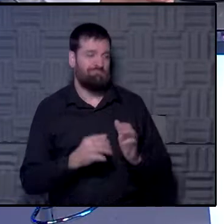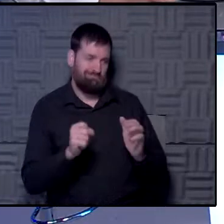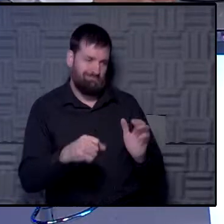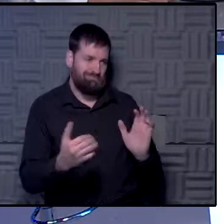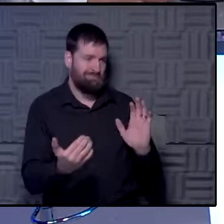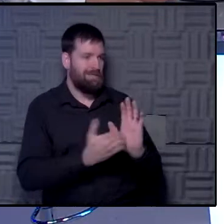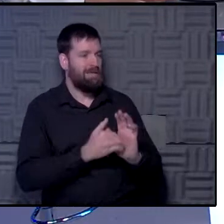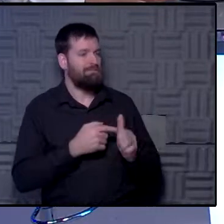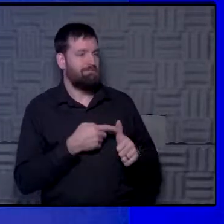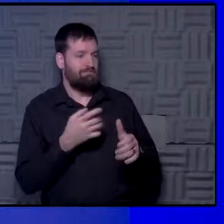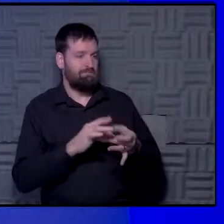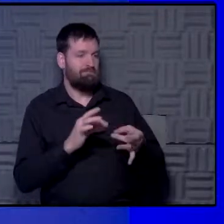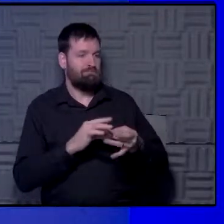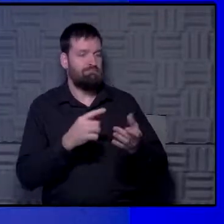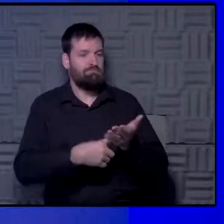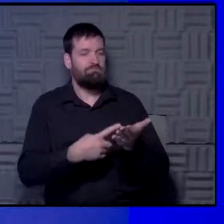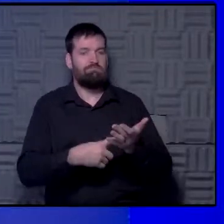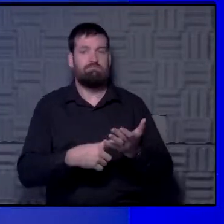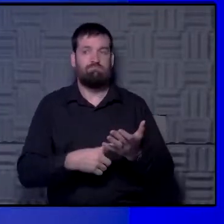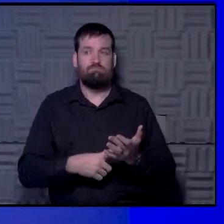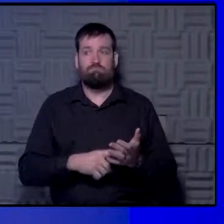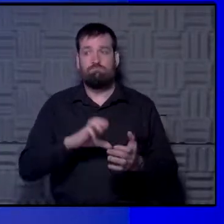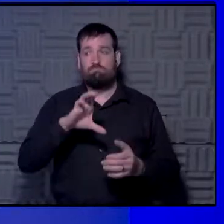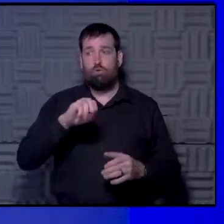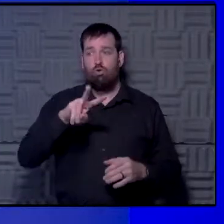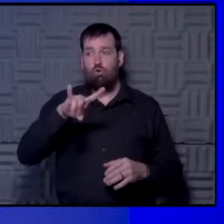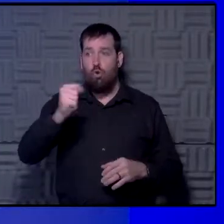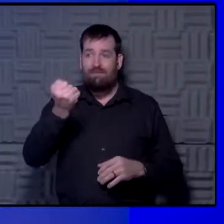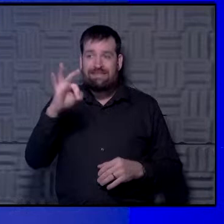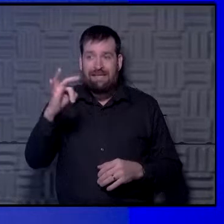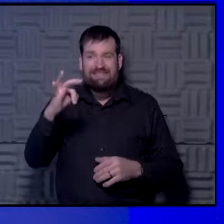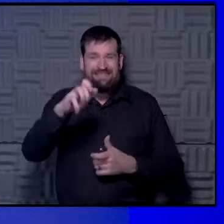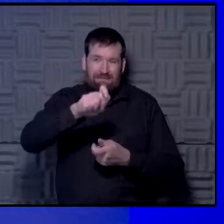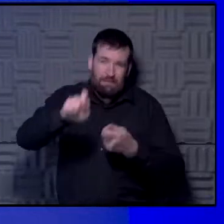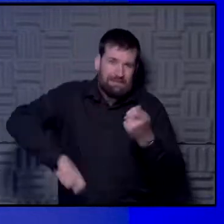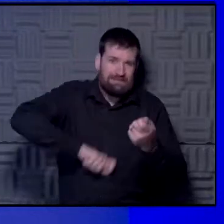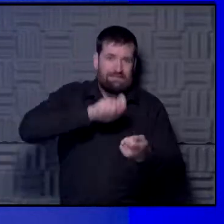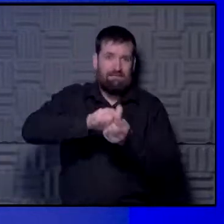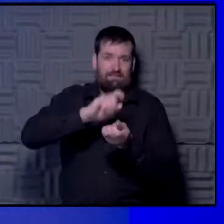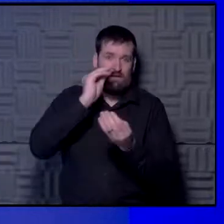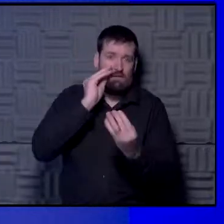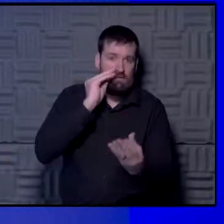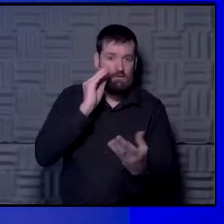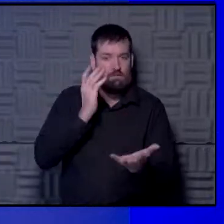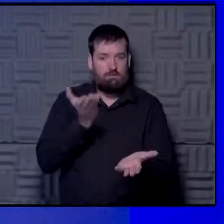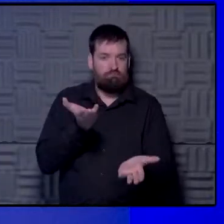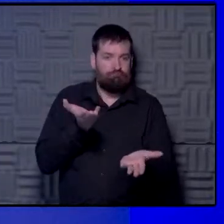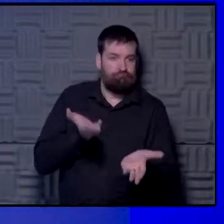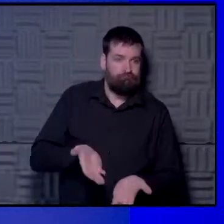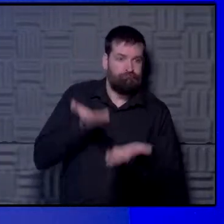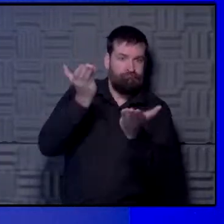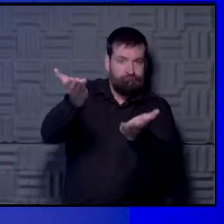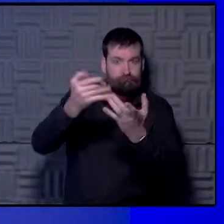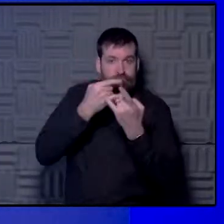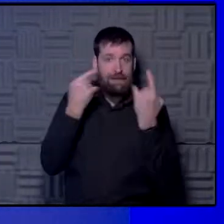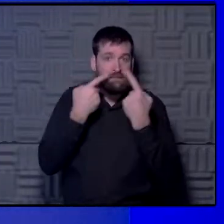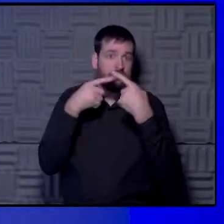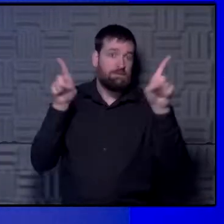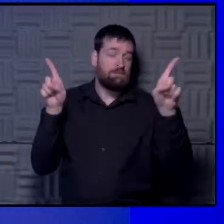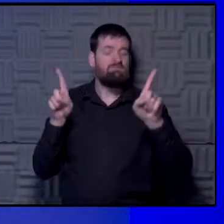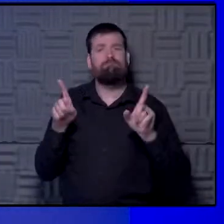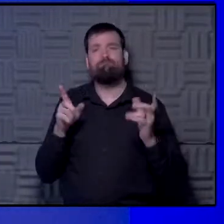about initially, there wasn't a lot of COVID-19 specific data to suggest that masks are helpful. There was